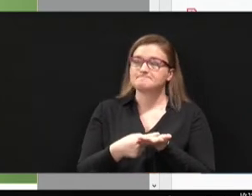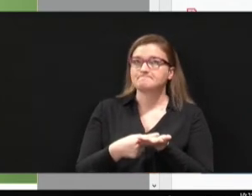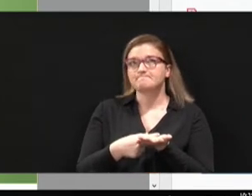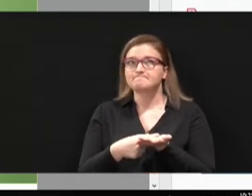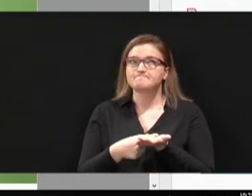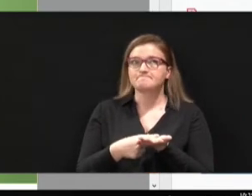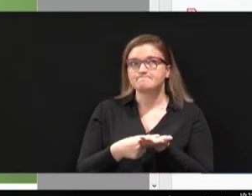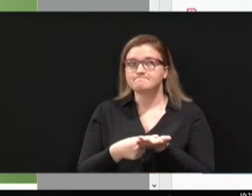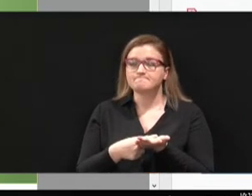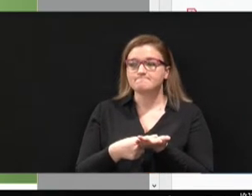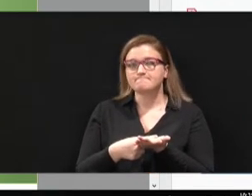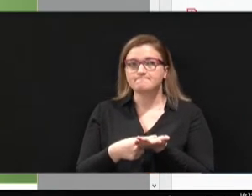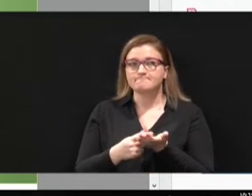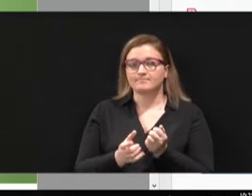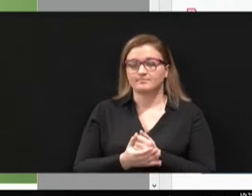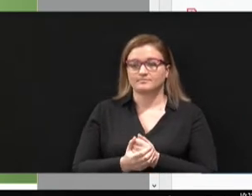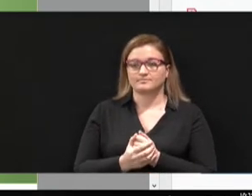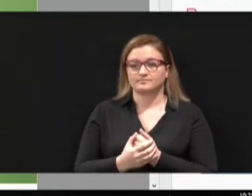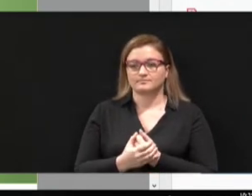Let me see.